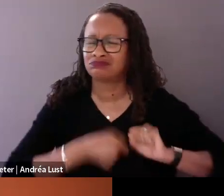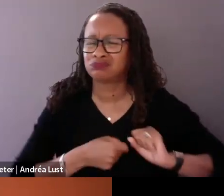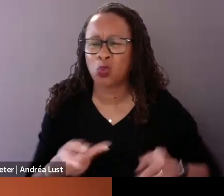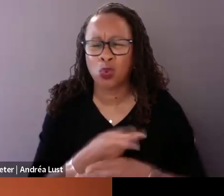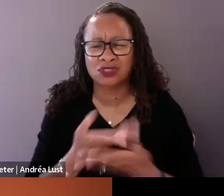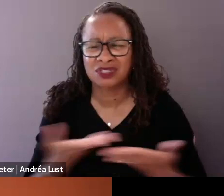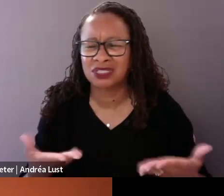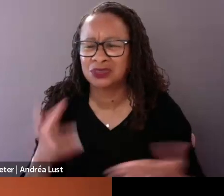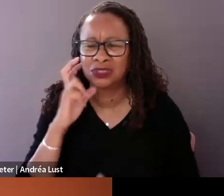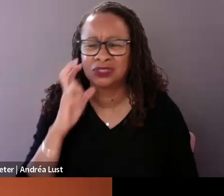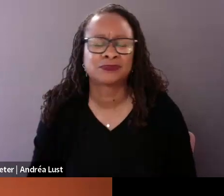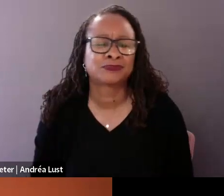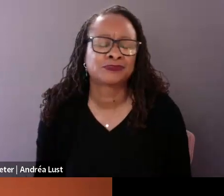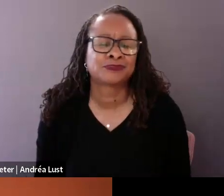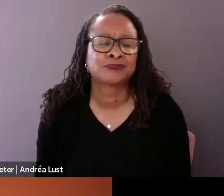hear?